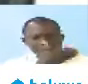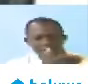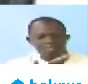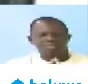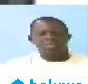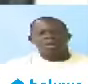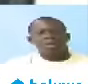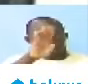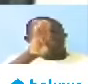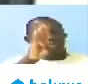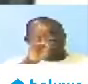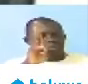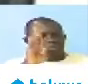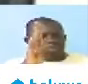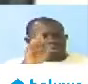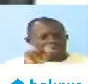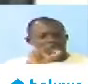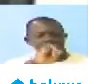Jallo.